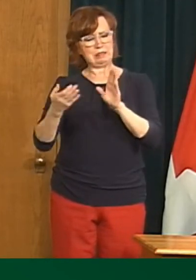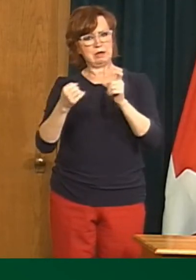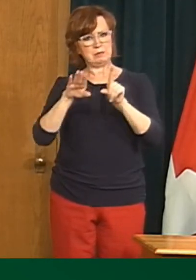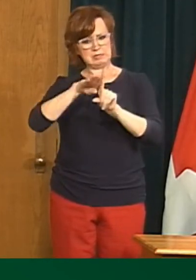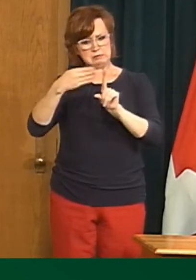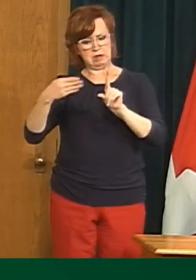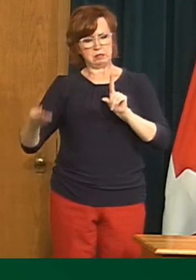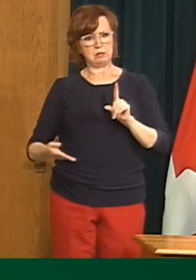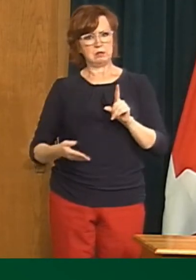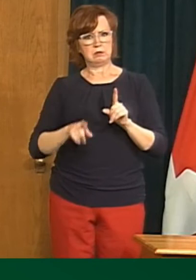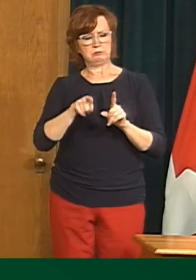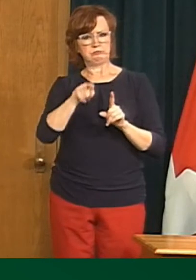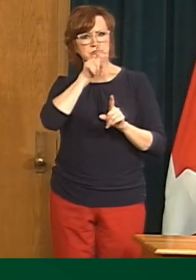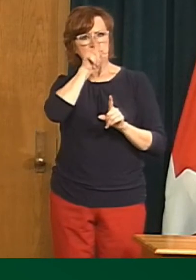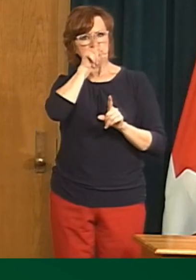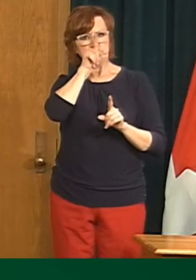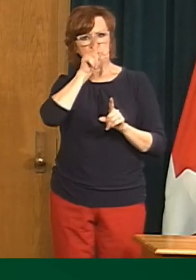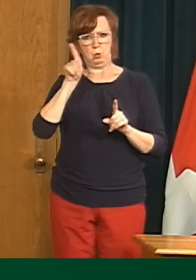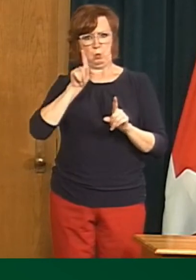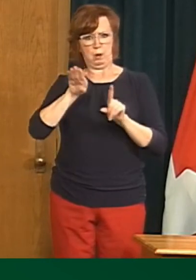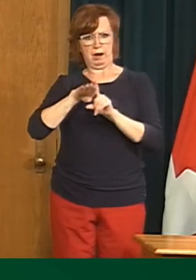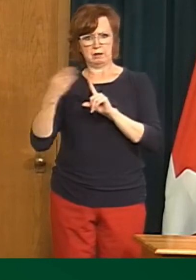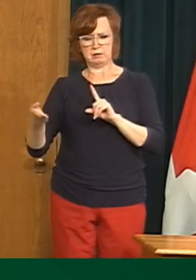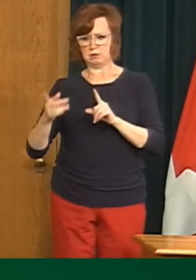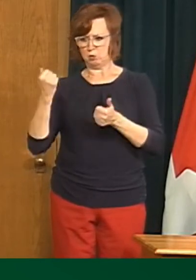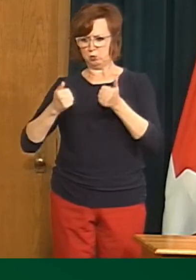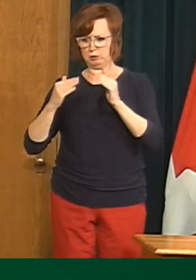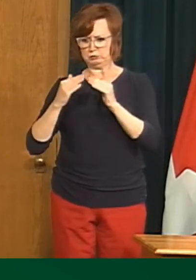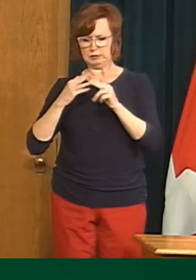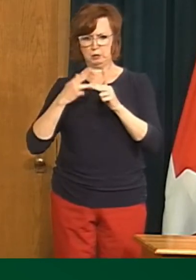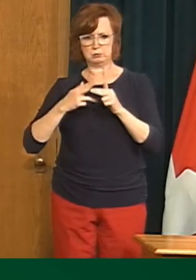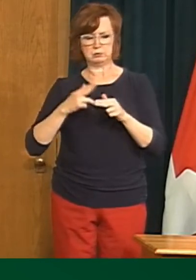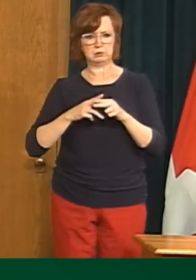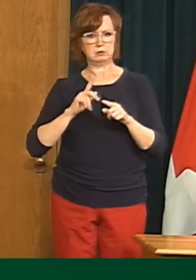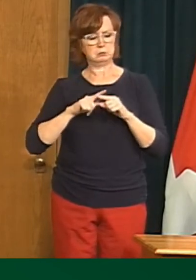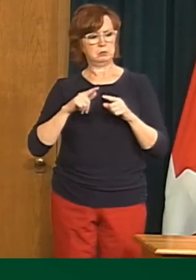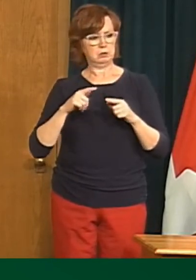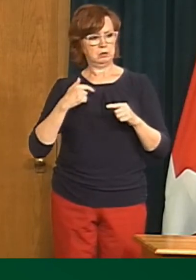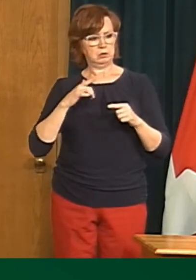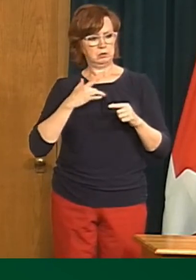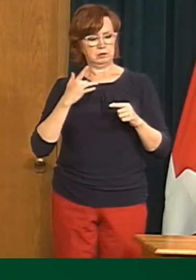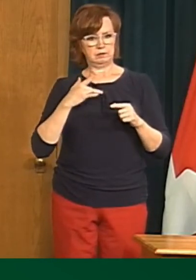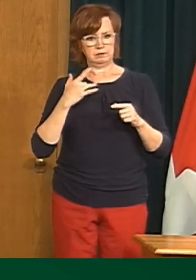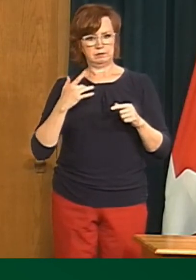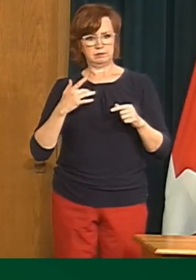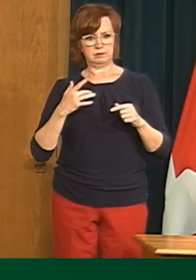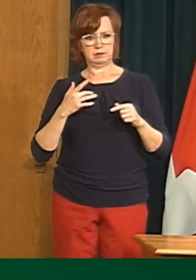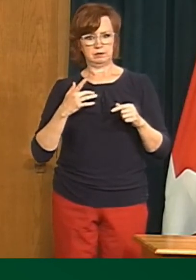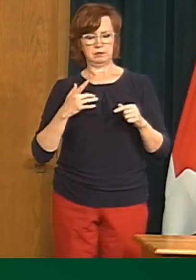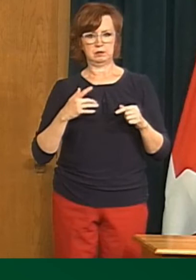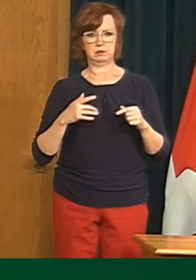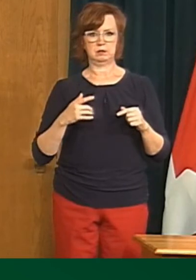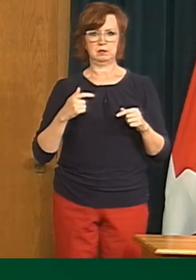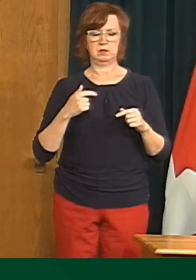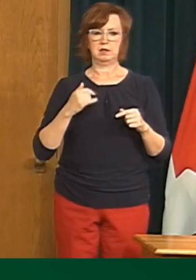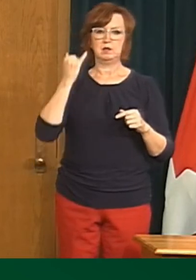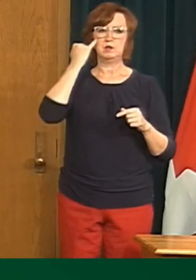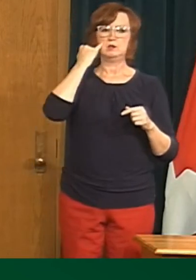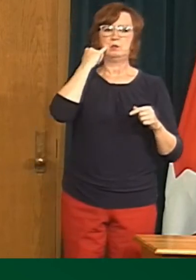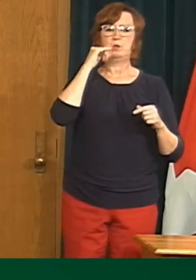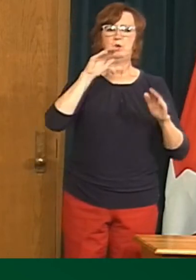for the public, and we wouldn't say there have been a rash of, let's say, homicides in the central region of the